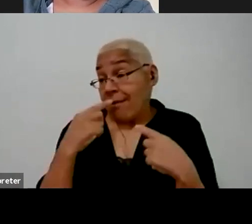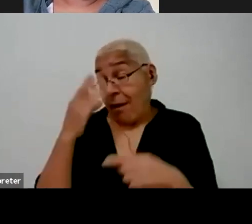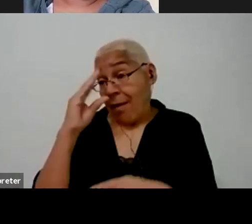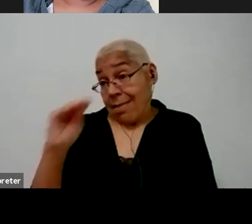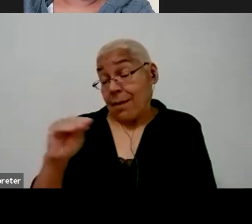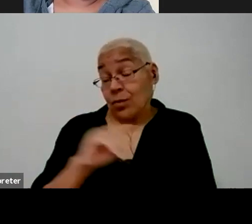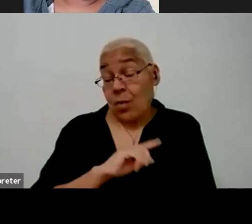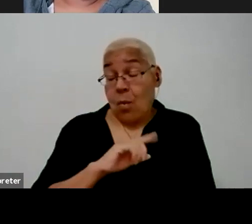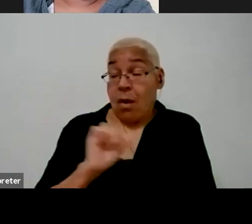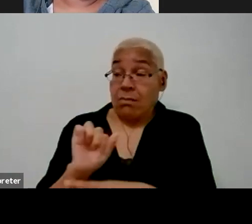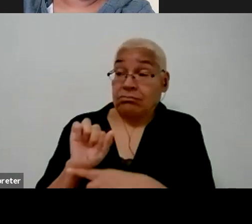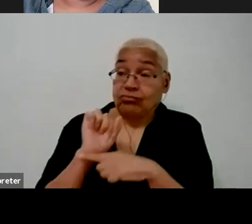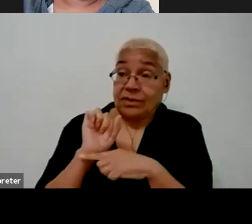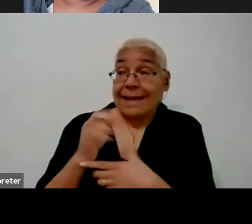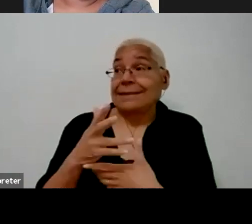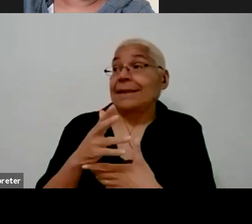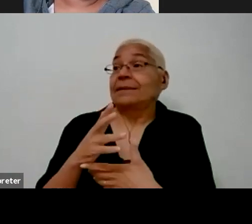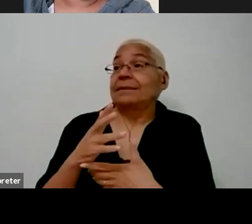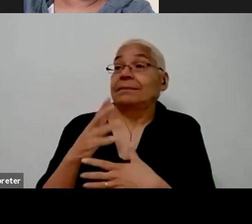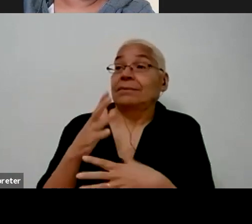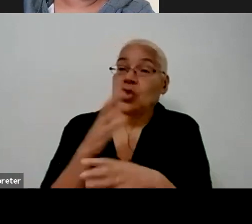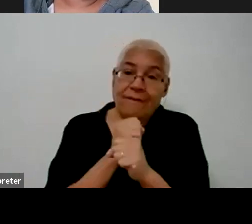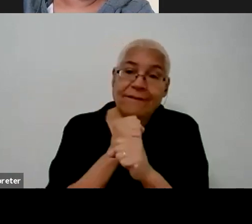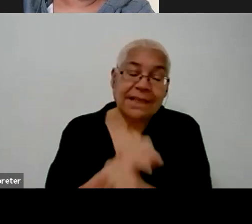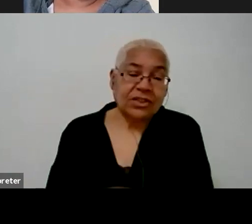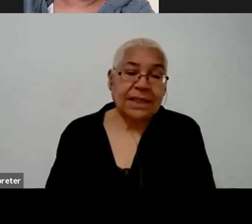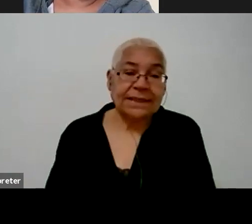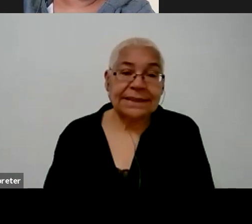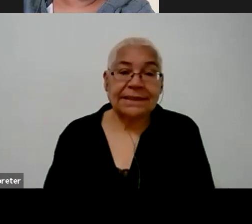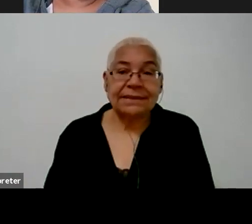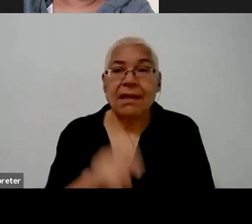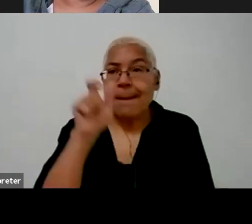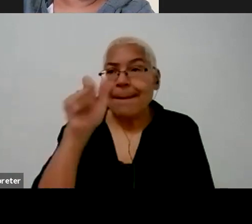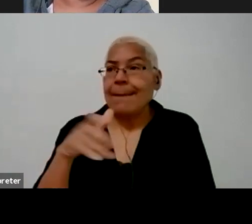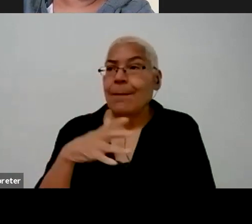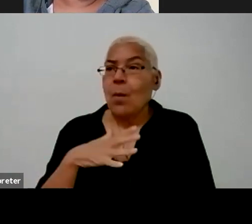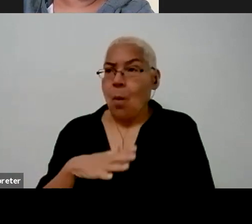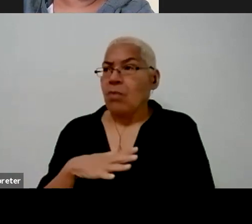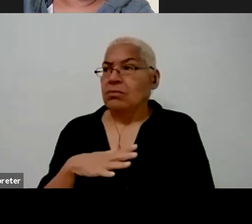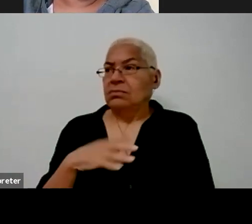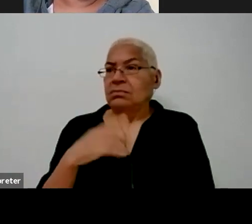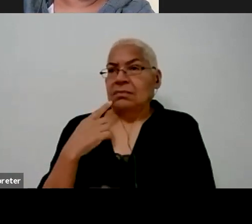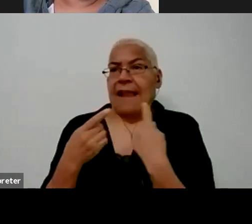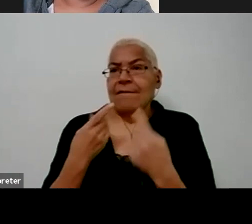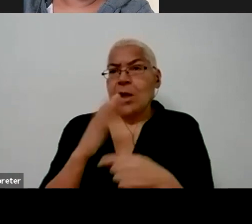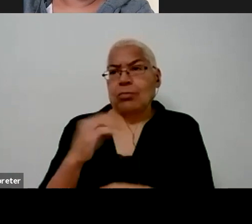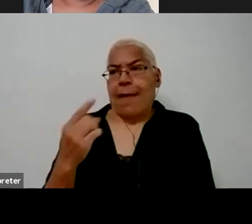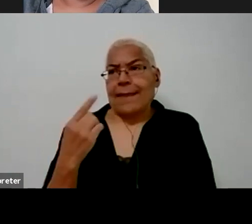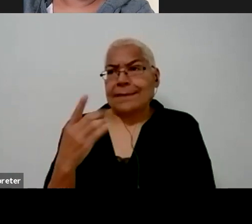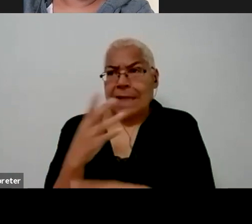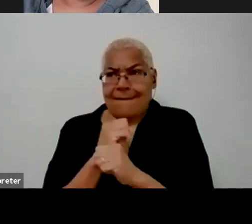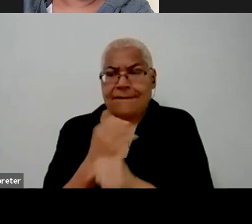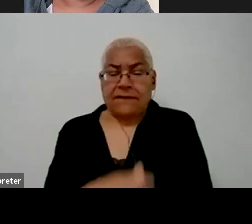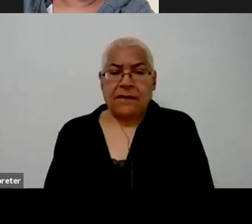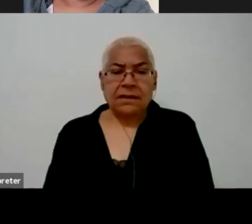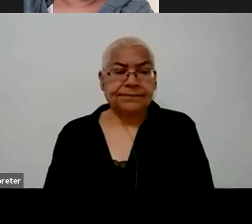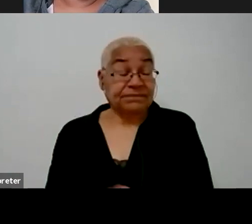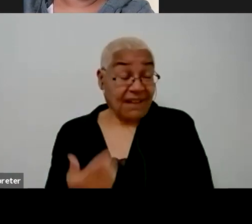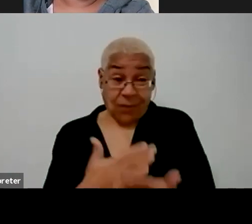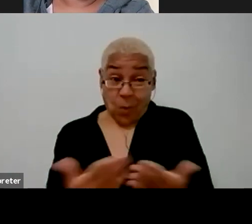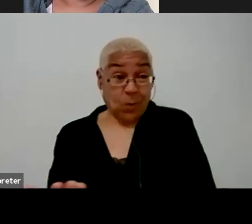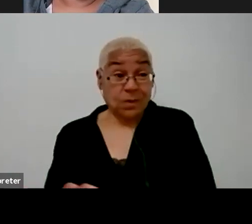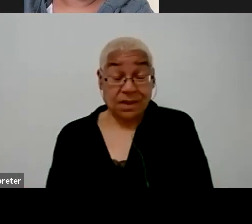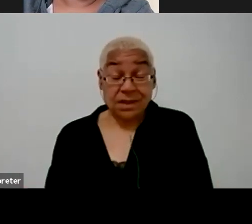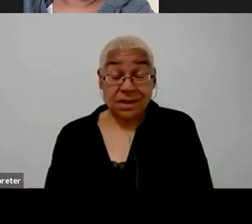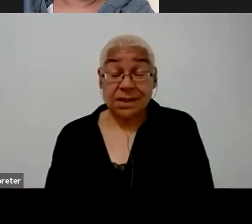everybody. You know, people don't want other people to know stuff about them, and when they do, they need permission to go to share it. Oh, of course they don't want. Of course they don't,